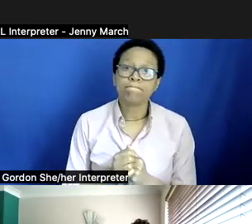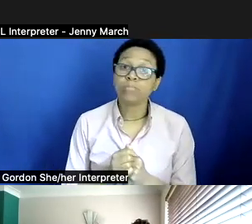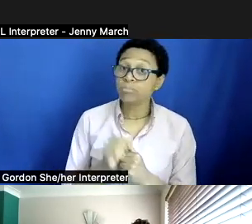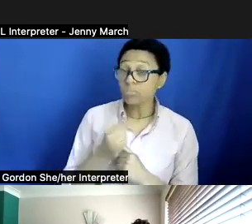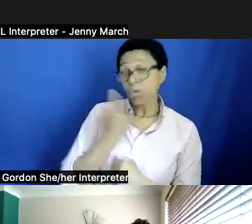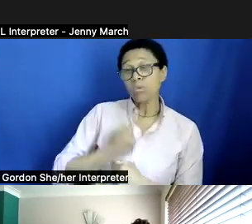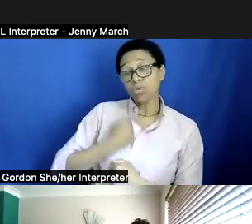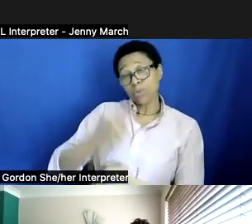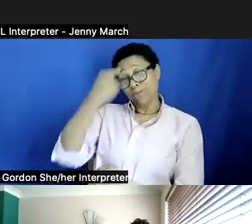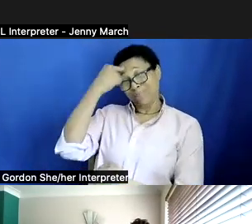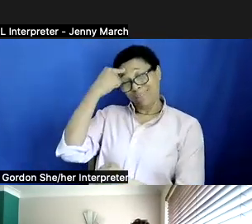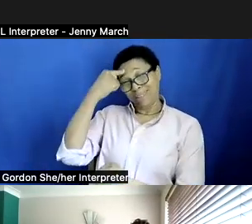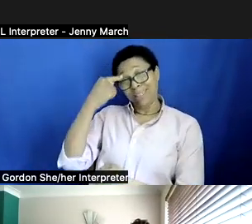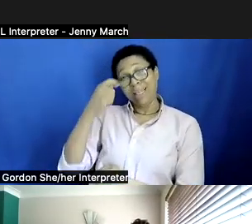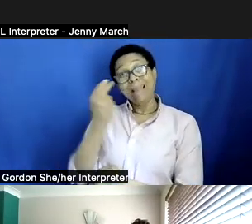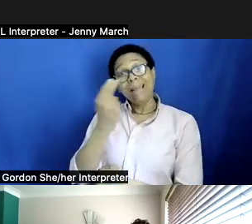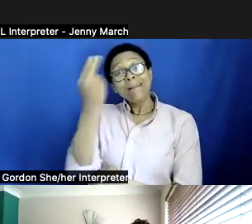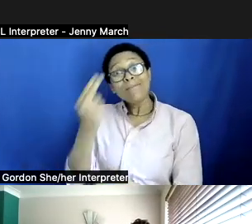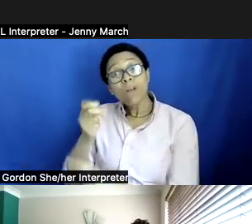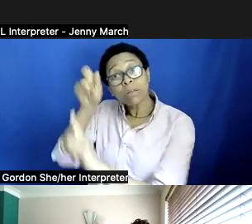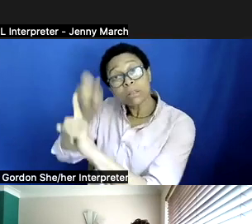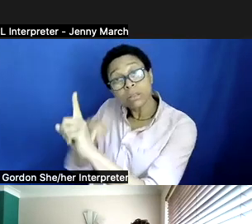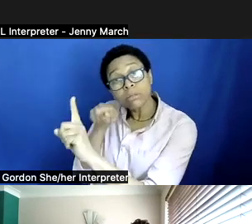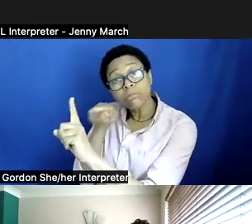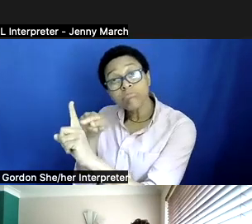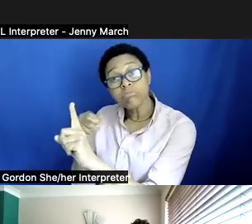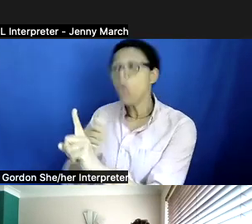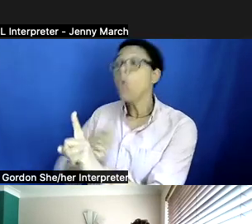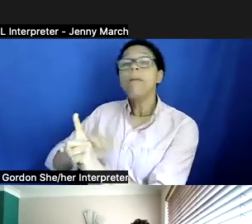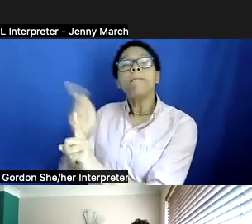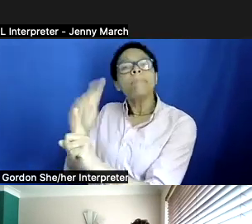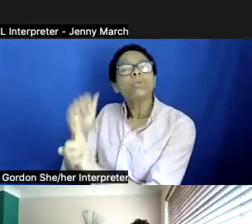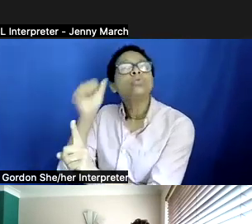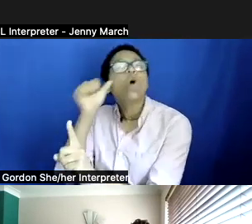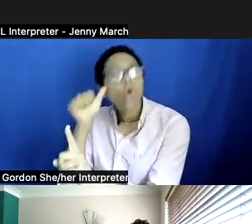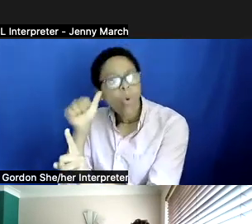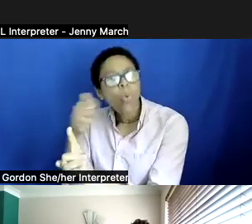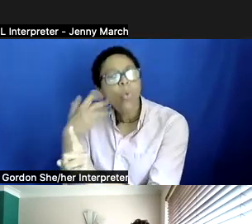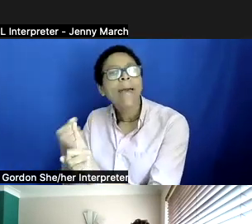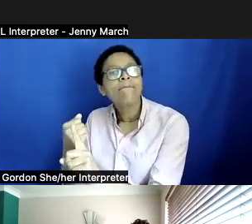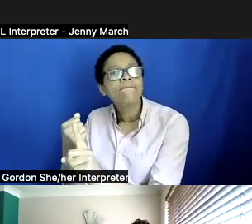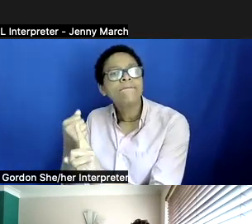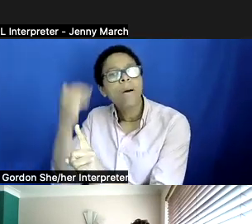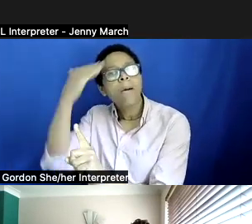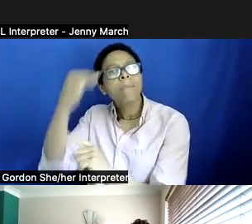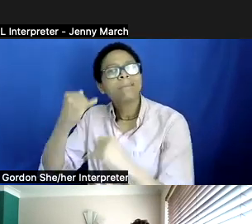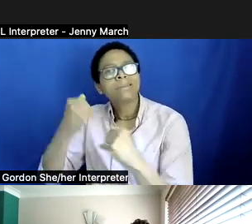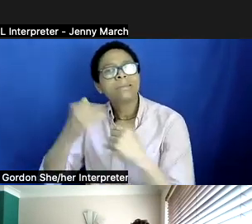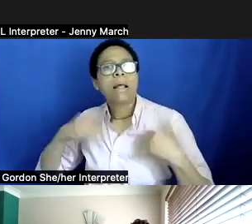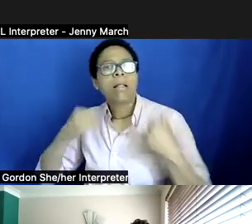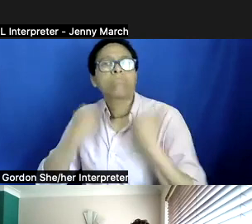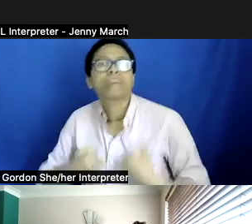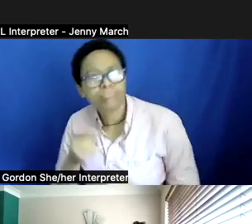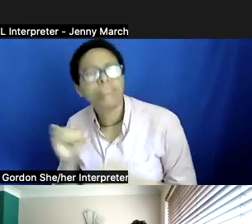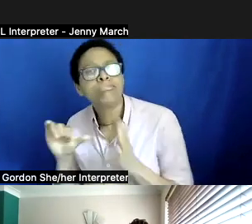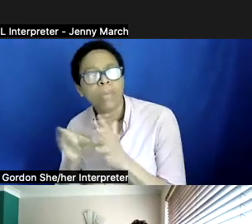is known to have been a psychiatric patient, people start to do a bit of armchair psychoanalysis